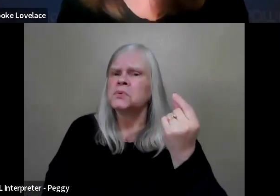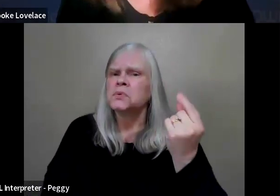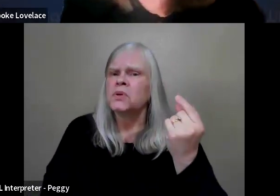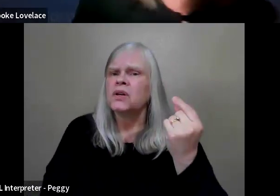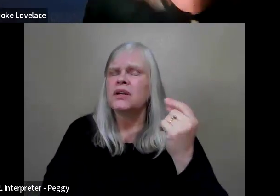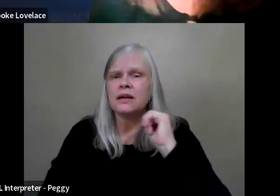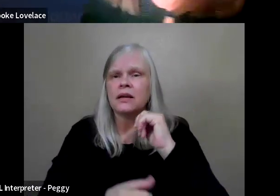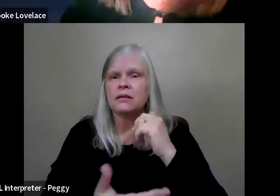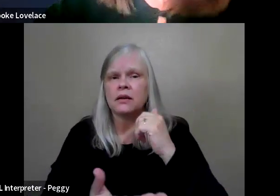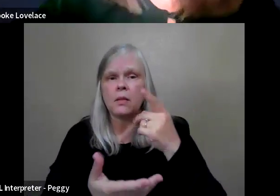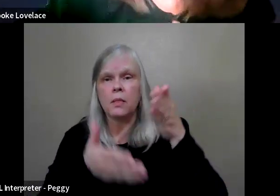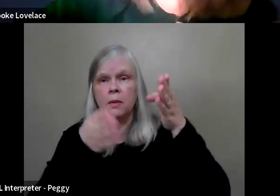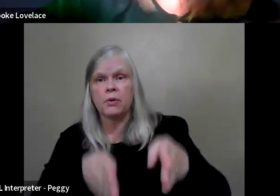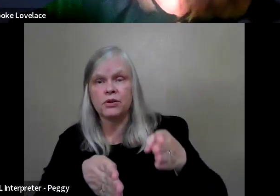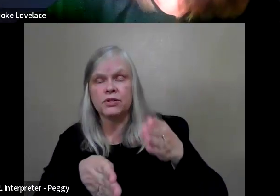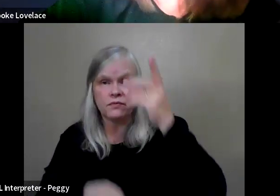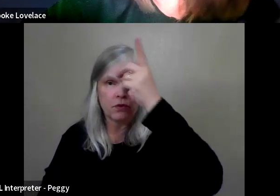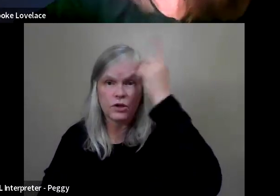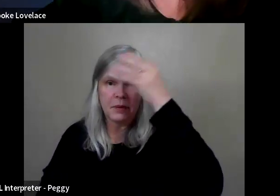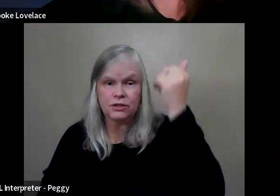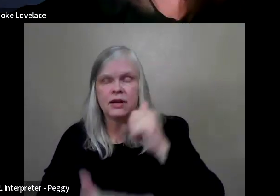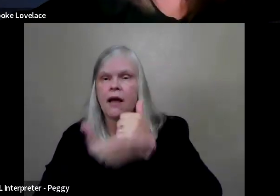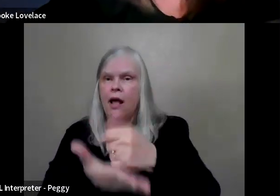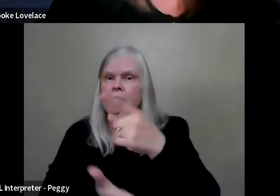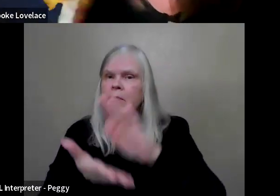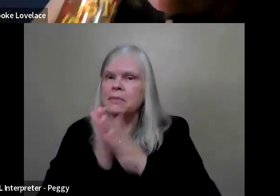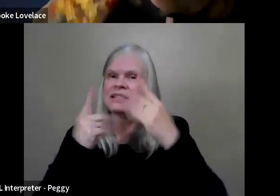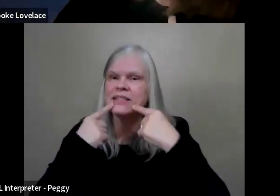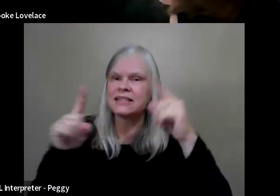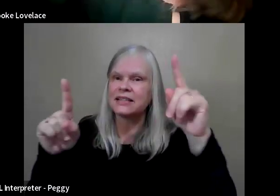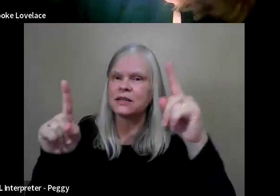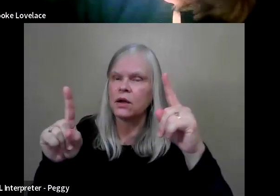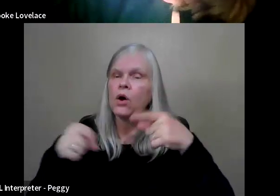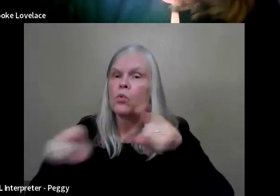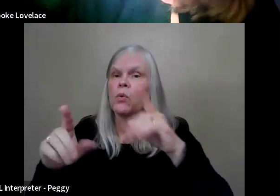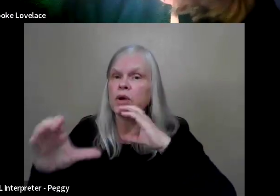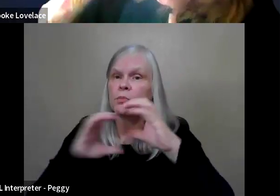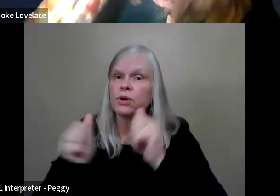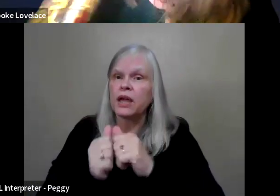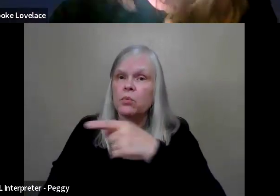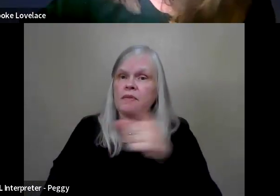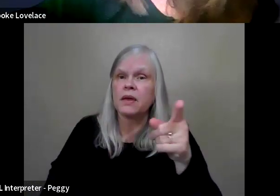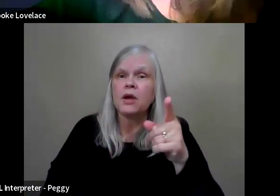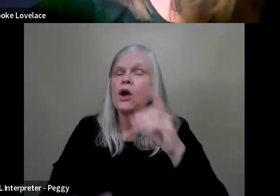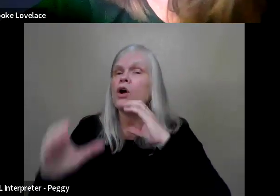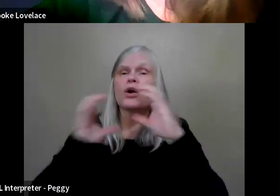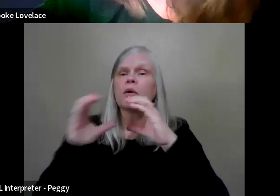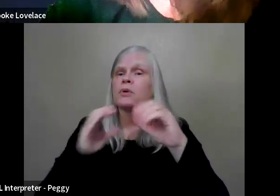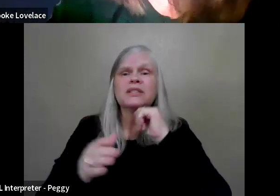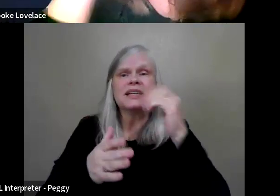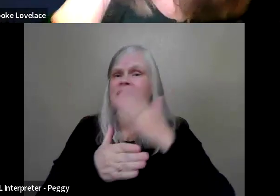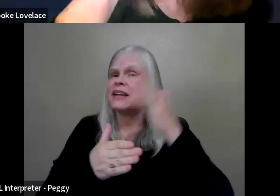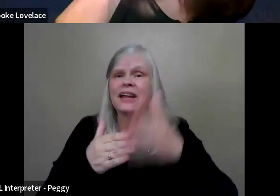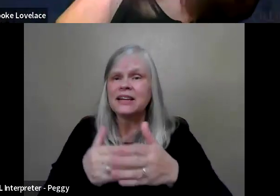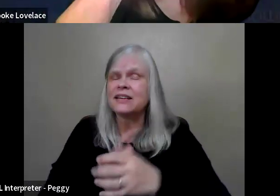to set the person with dementia up for success when we're communicating with them? Because communication does not end even